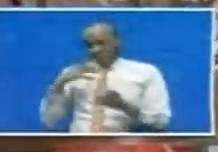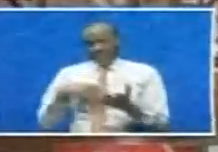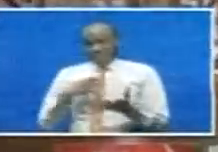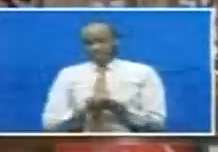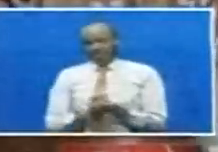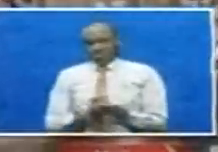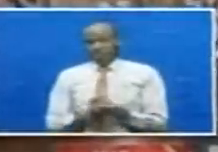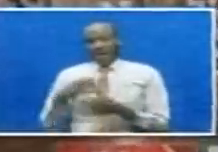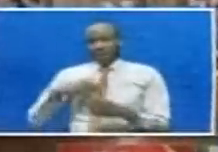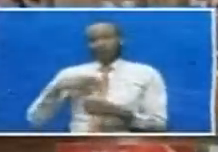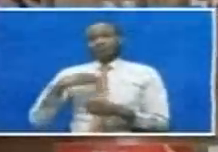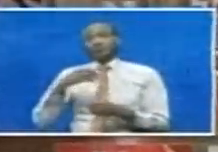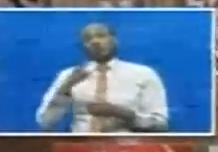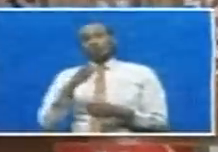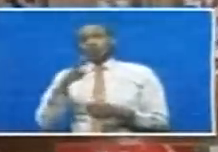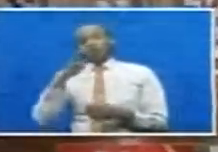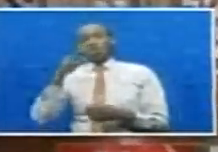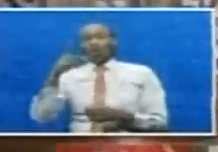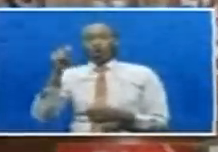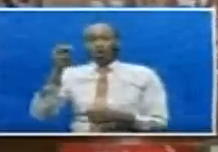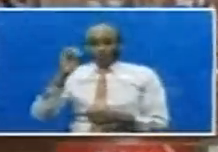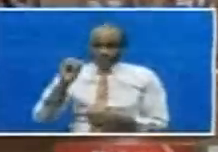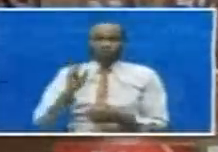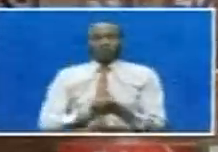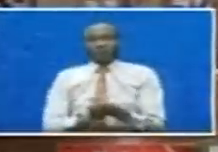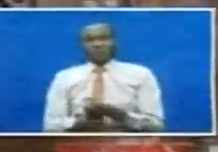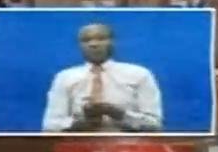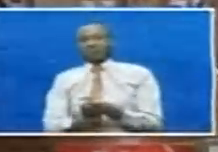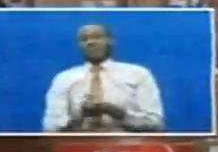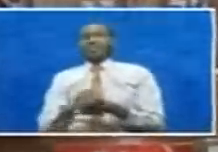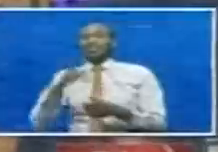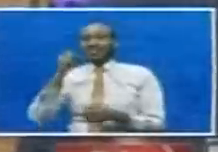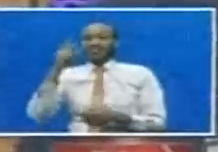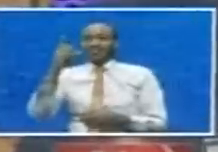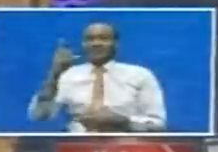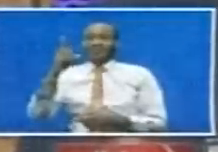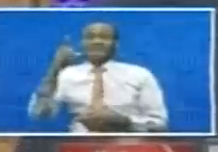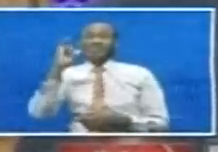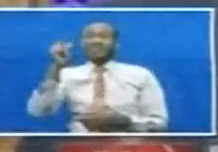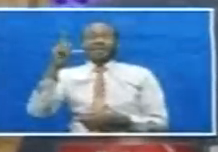are the Musikari Kombos, the Julius Sumkulis, Kalempendile.